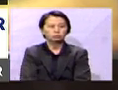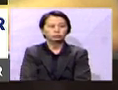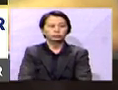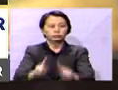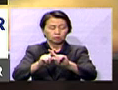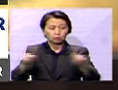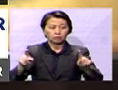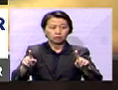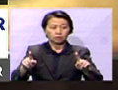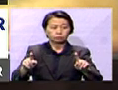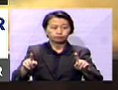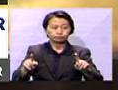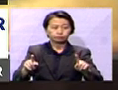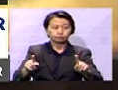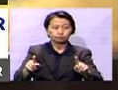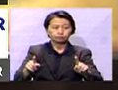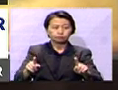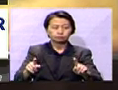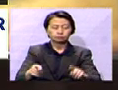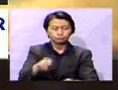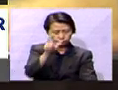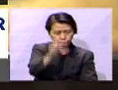But apparently, as according to the Secretary General,